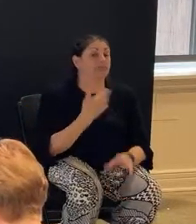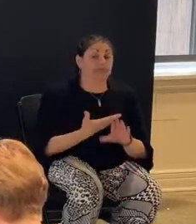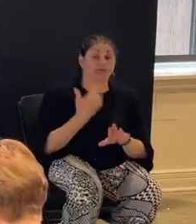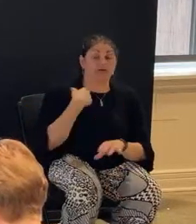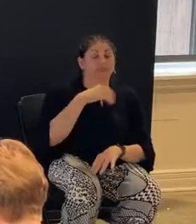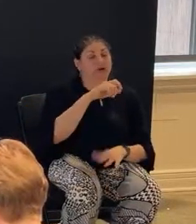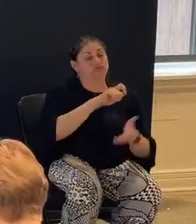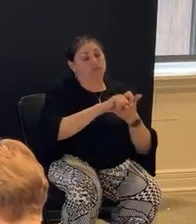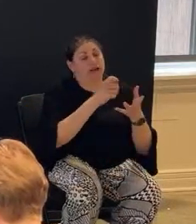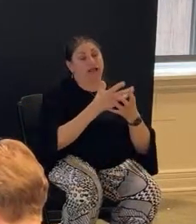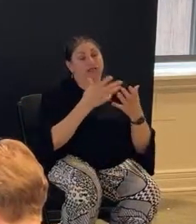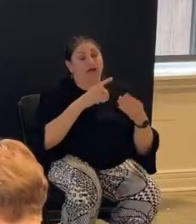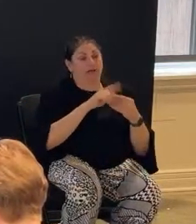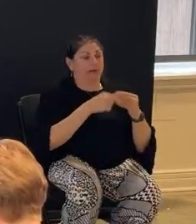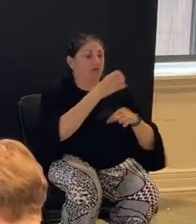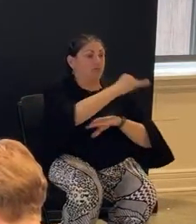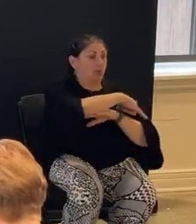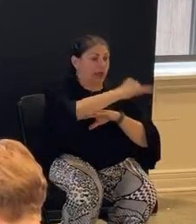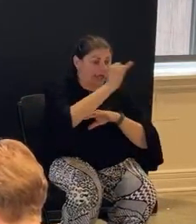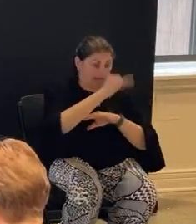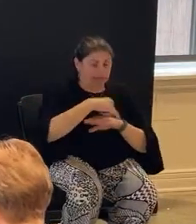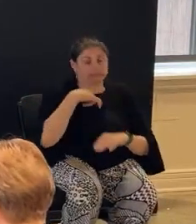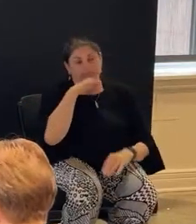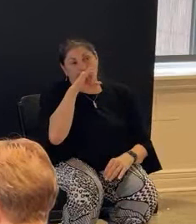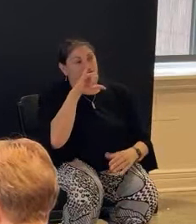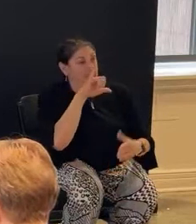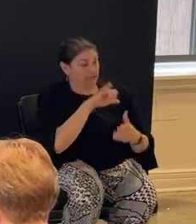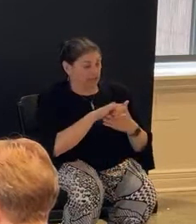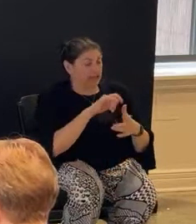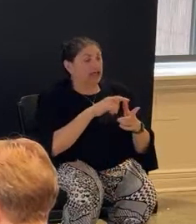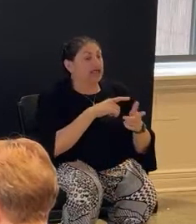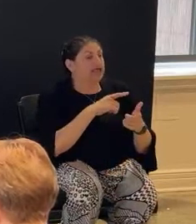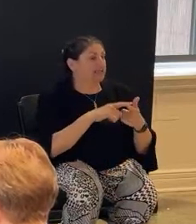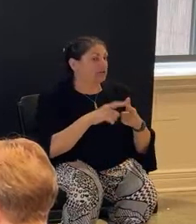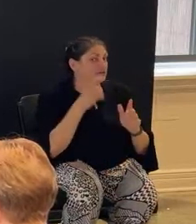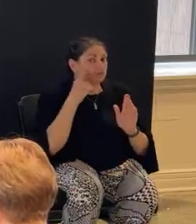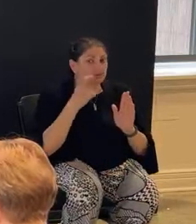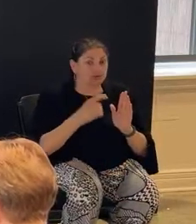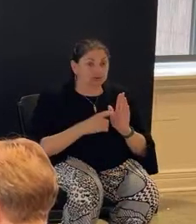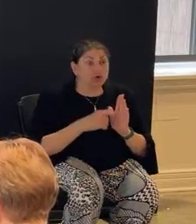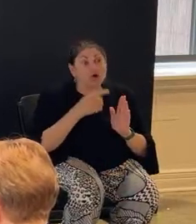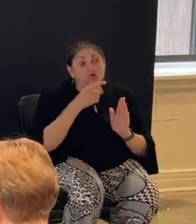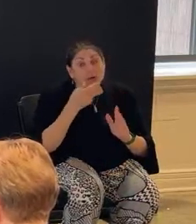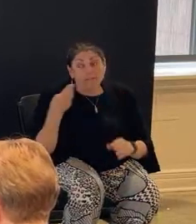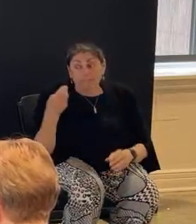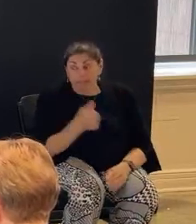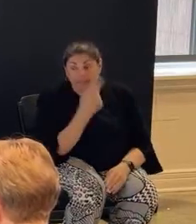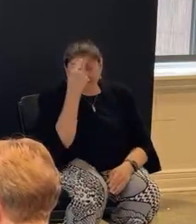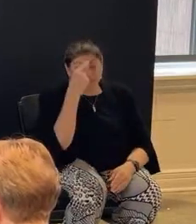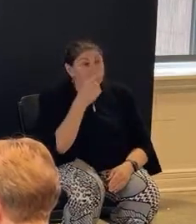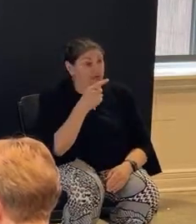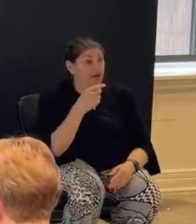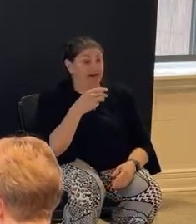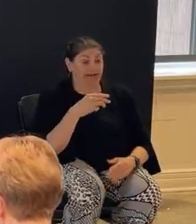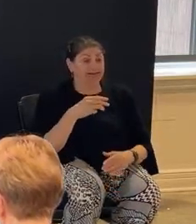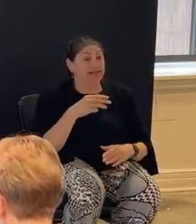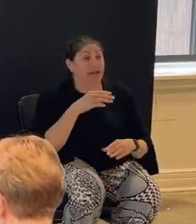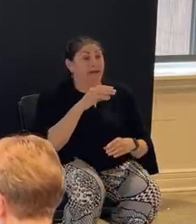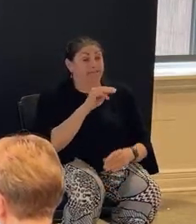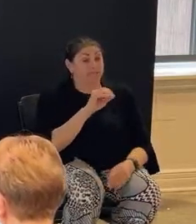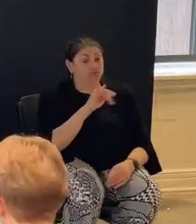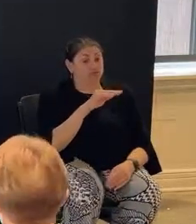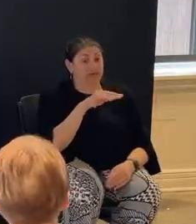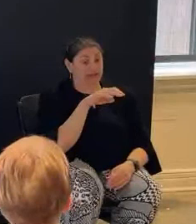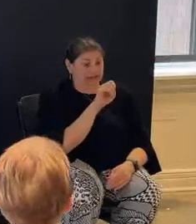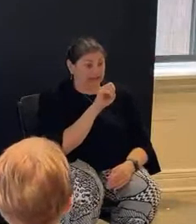writing about whales. And then, you know, you find out that a lot of marine mammal research is funded by the Navy, which is the projection of capitalist